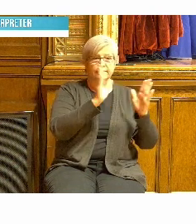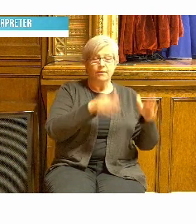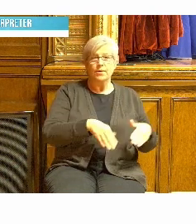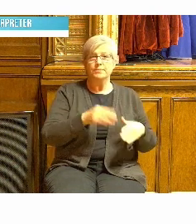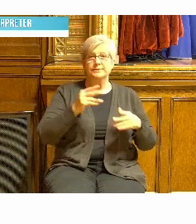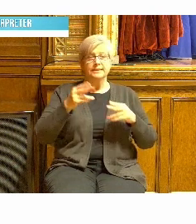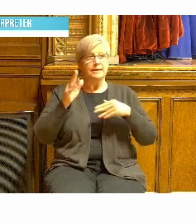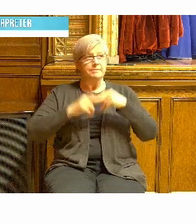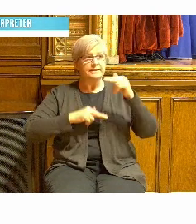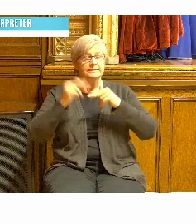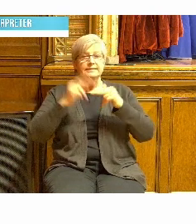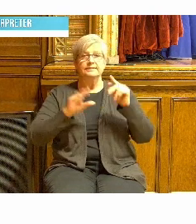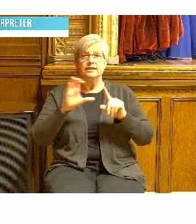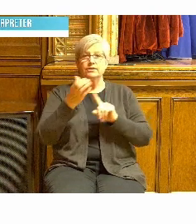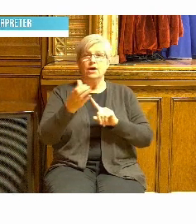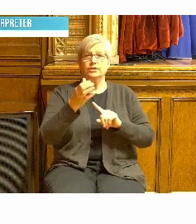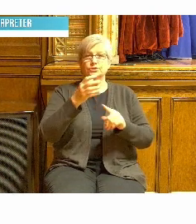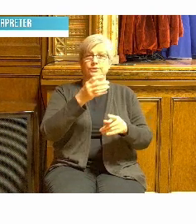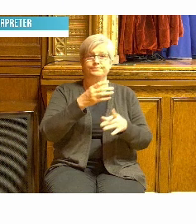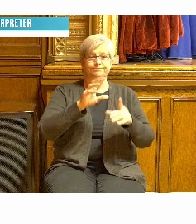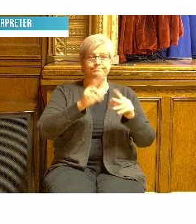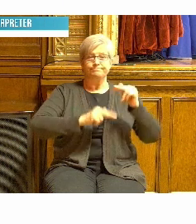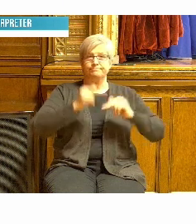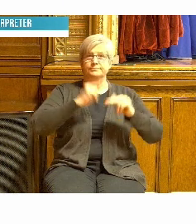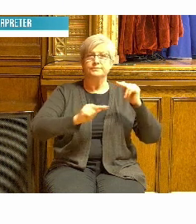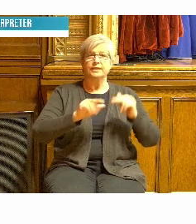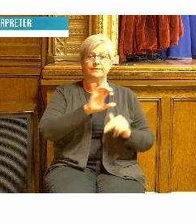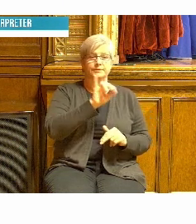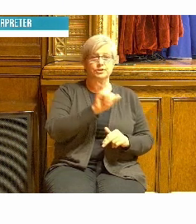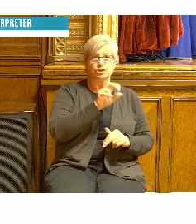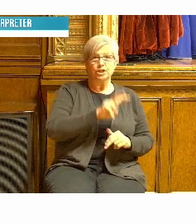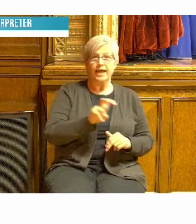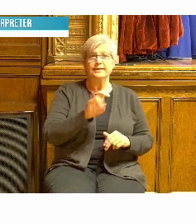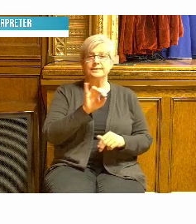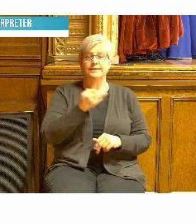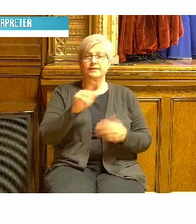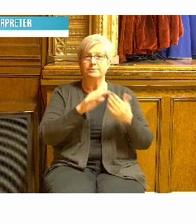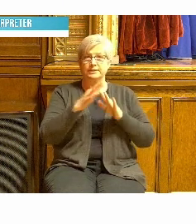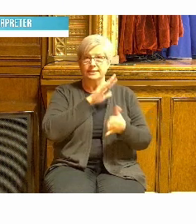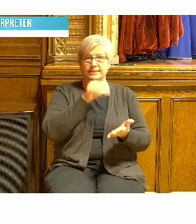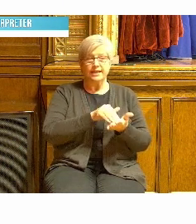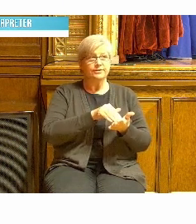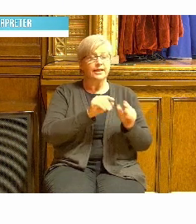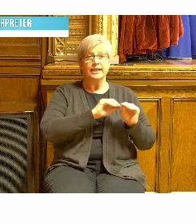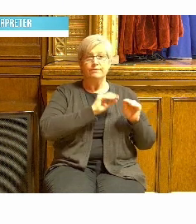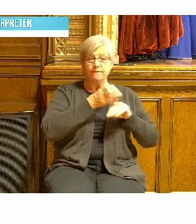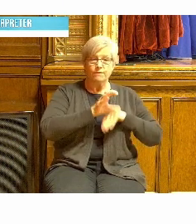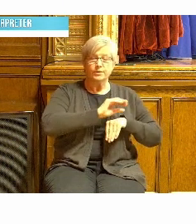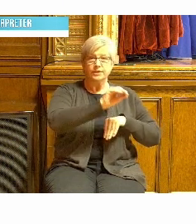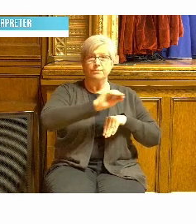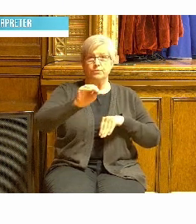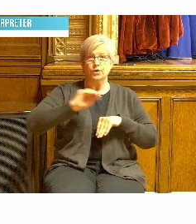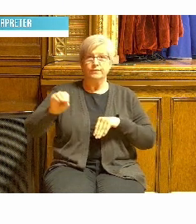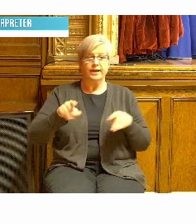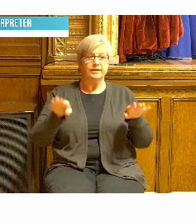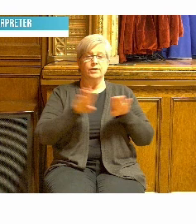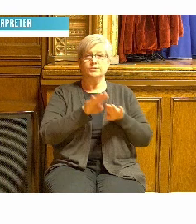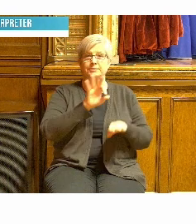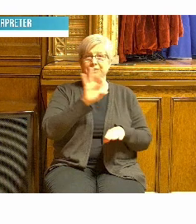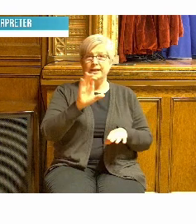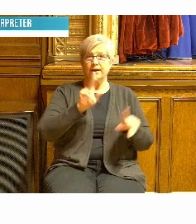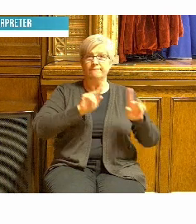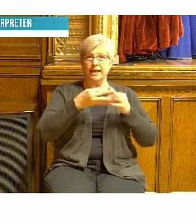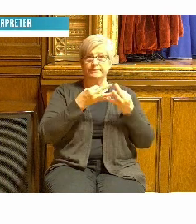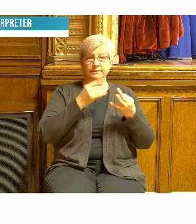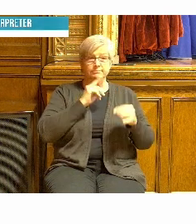cultural institutions, from jazz clubs to civic clubs and community centers. They were displaced and had to close entirely. Nearly 900 families